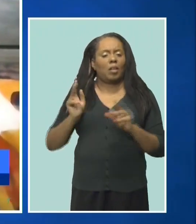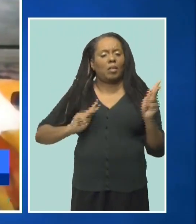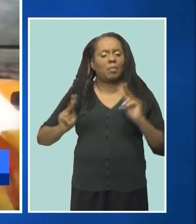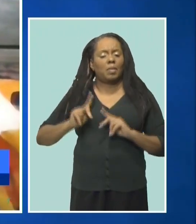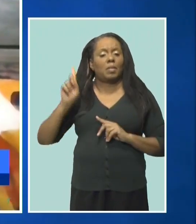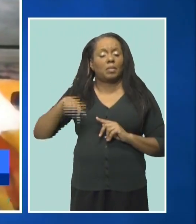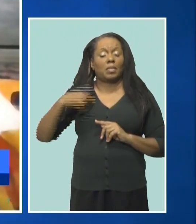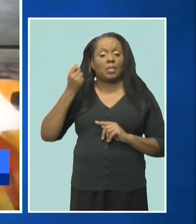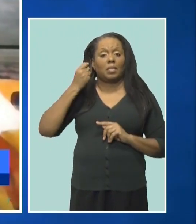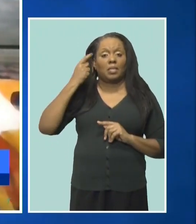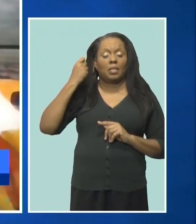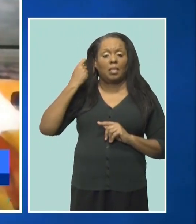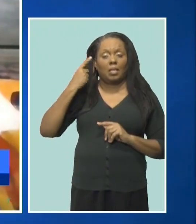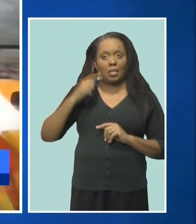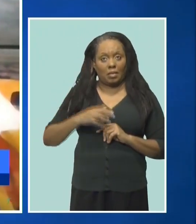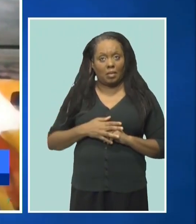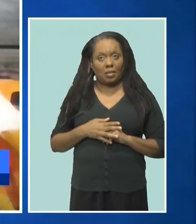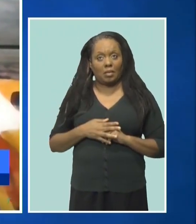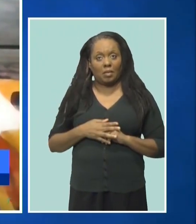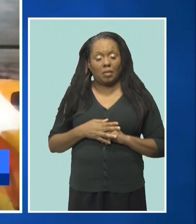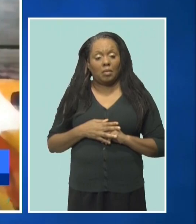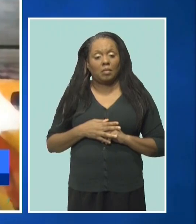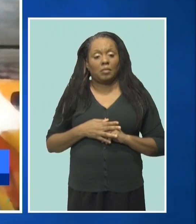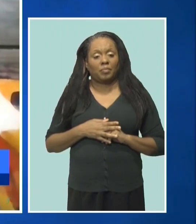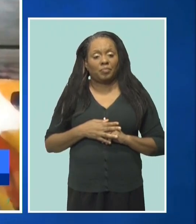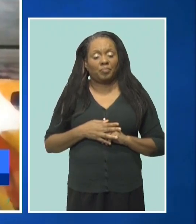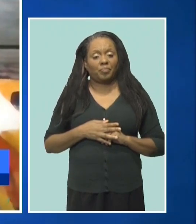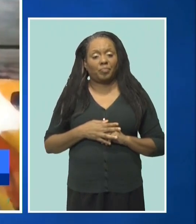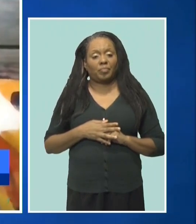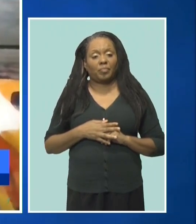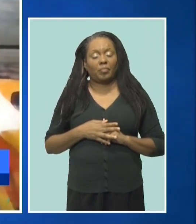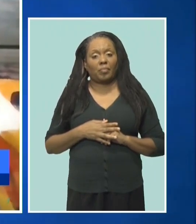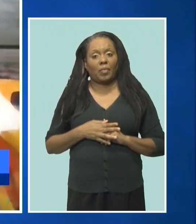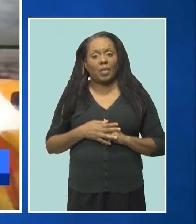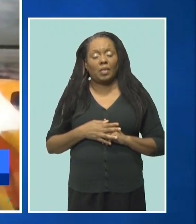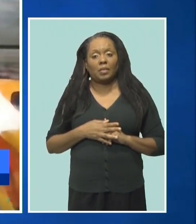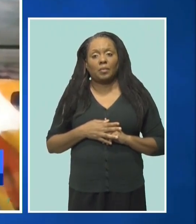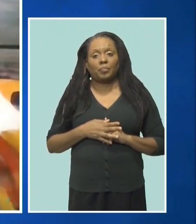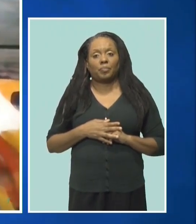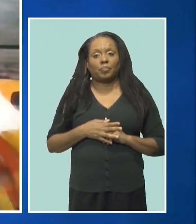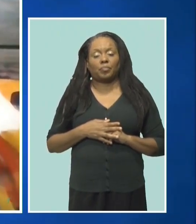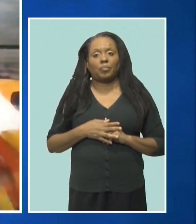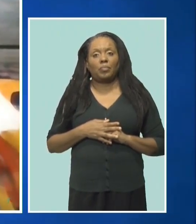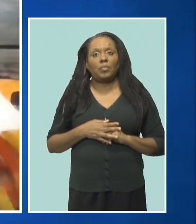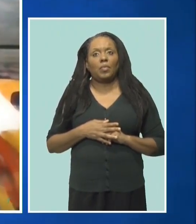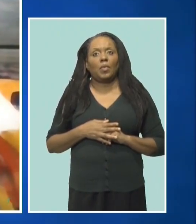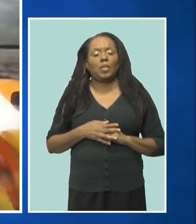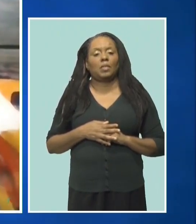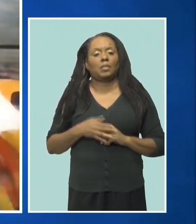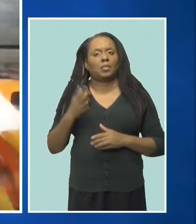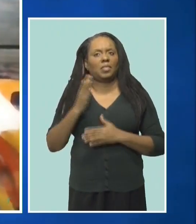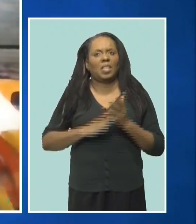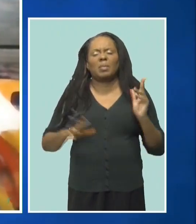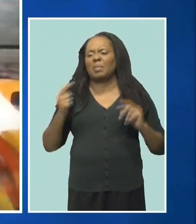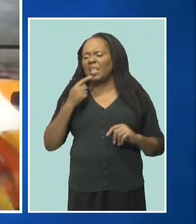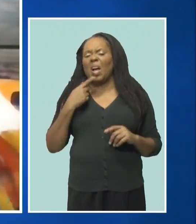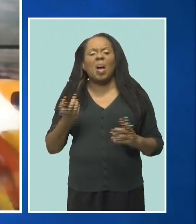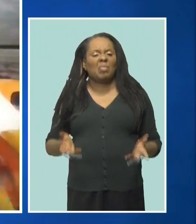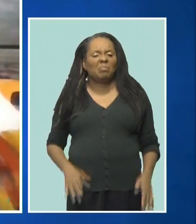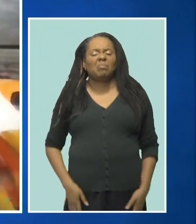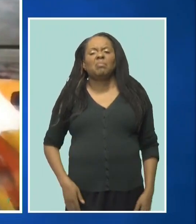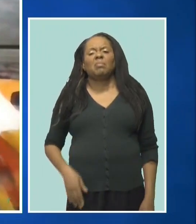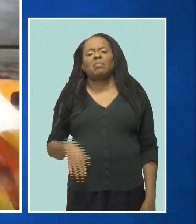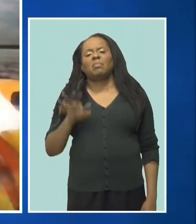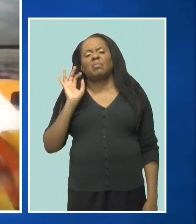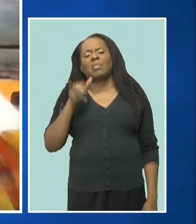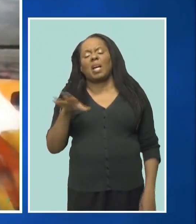understands it's a lot richer than one assumed. People do, unfortunately, dismiss landship. It's only about a bunch of people walking up, but that